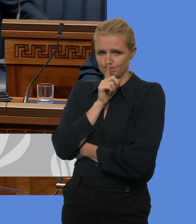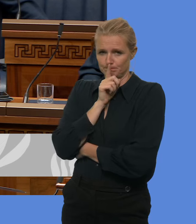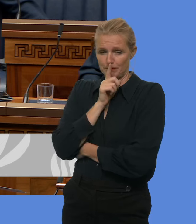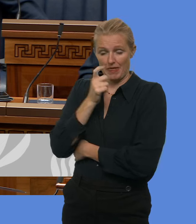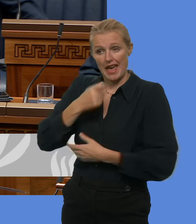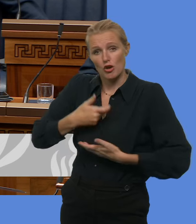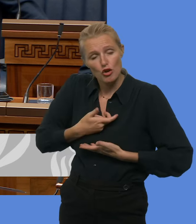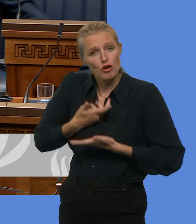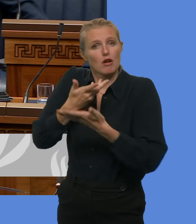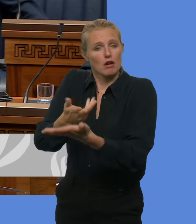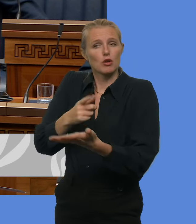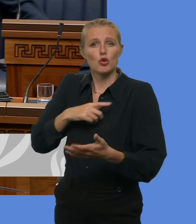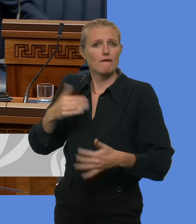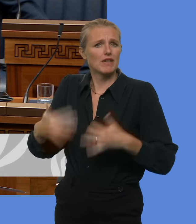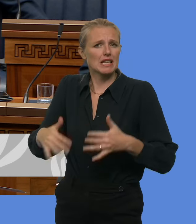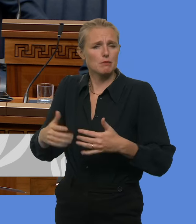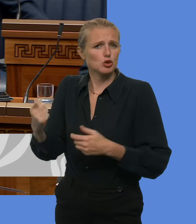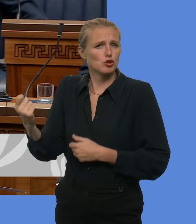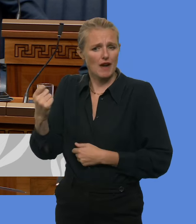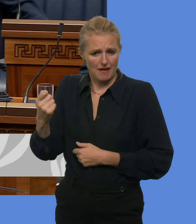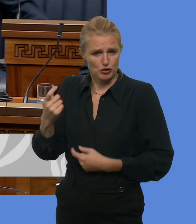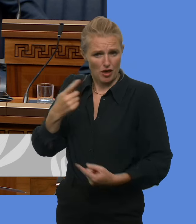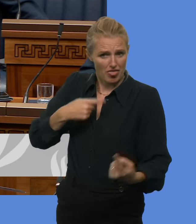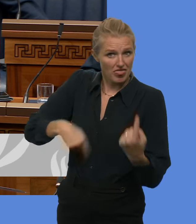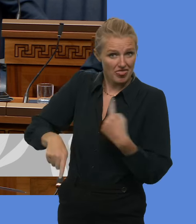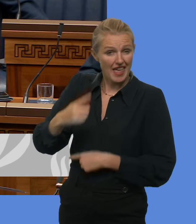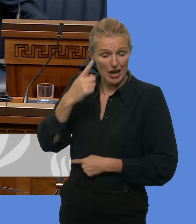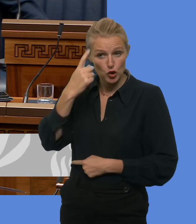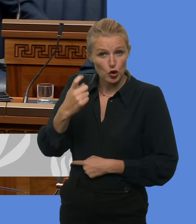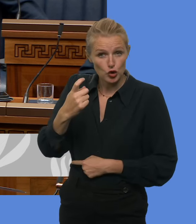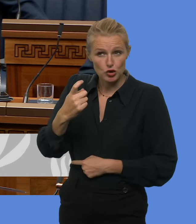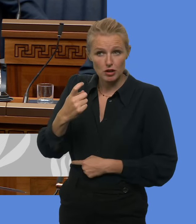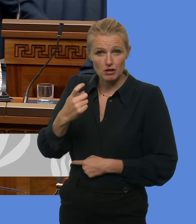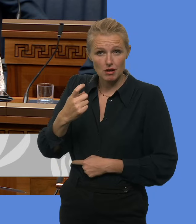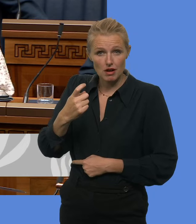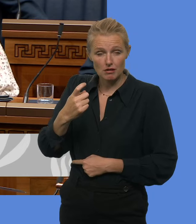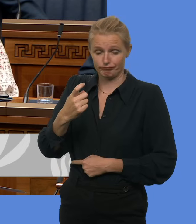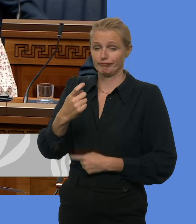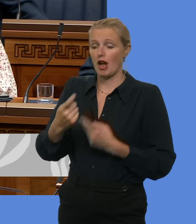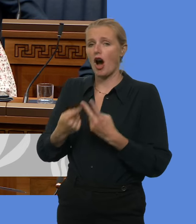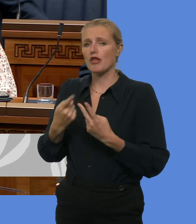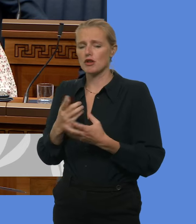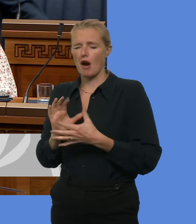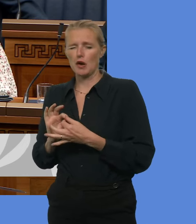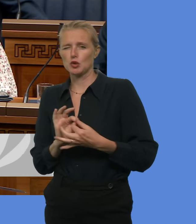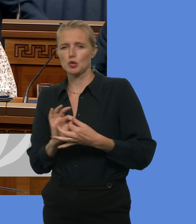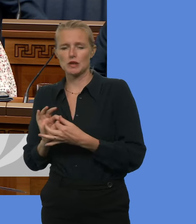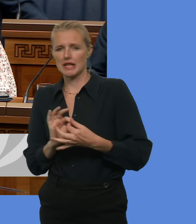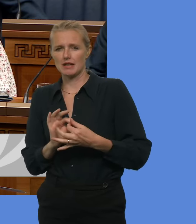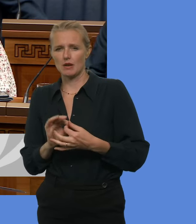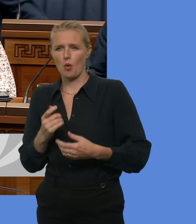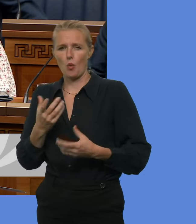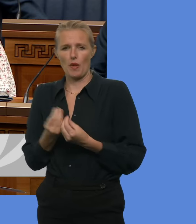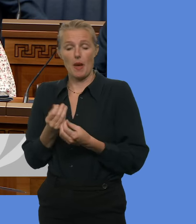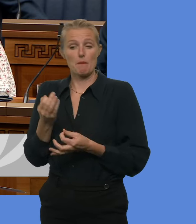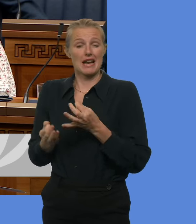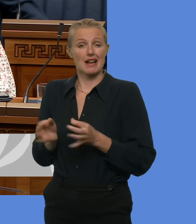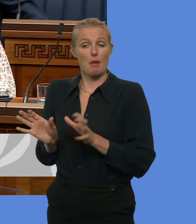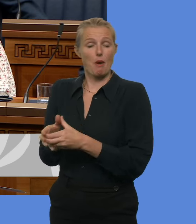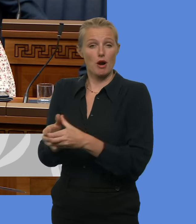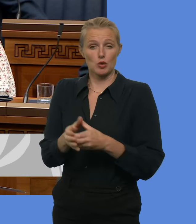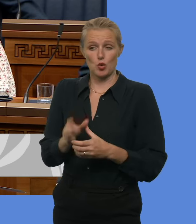and actually address the fact that they haven't had truth and justice. There are others that are associated with political parties and